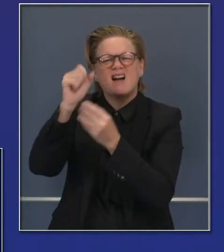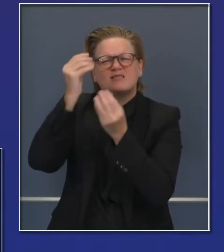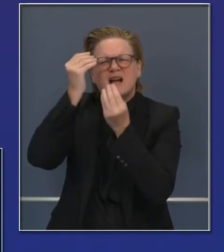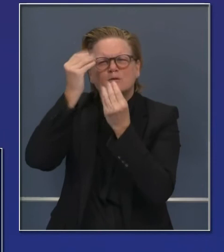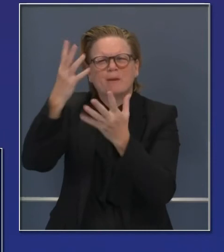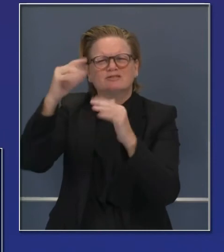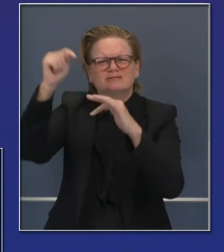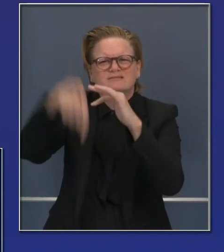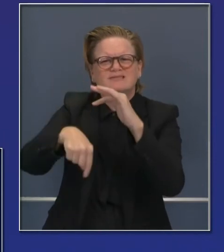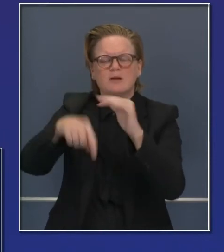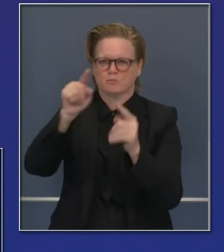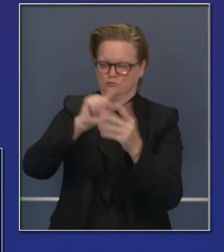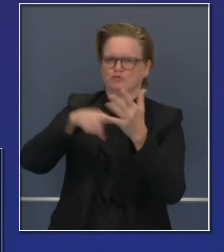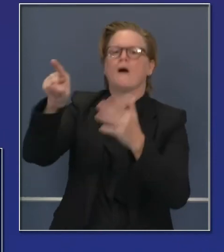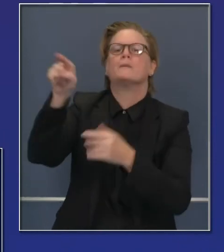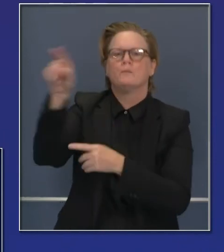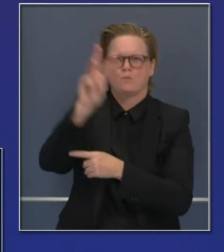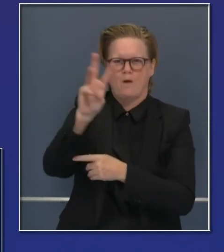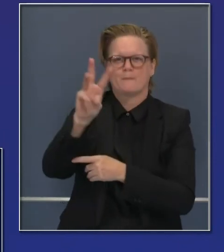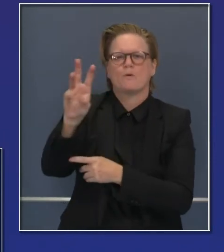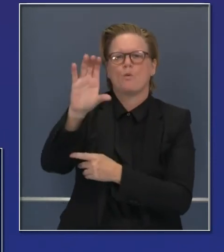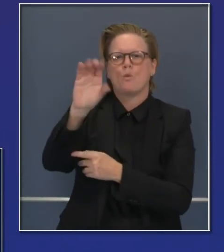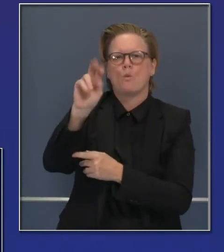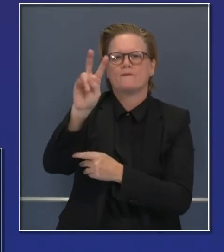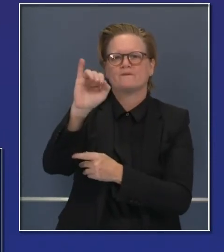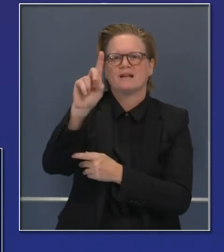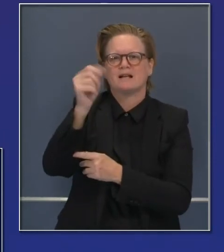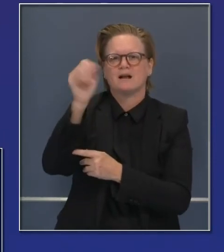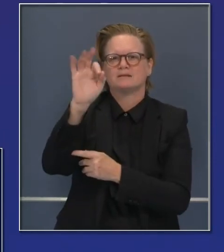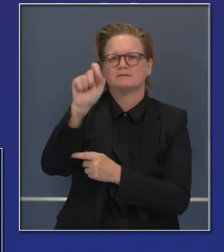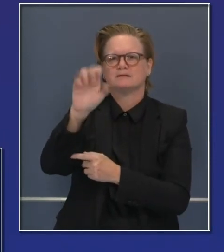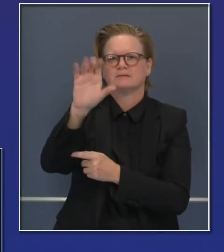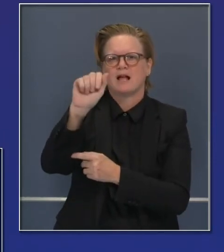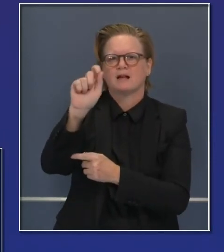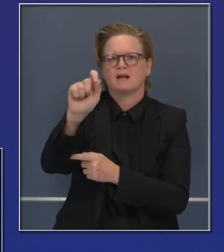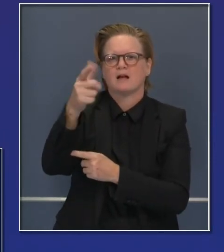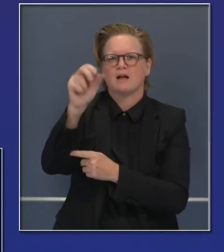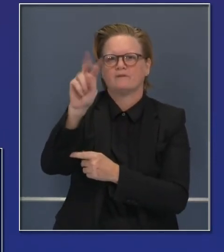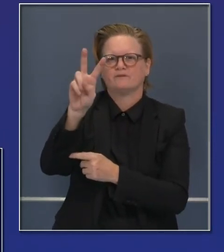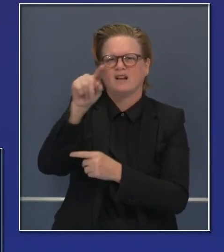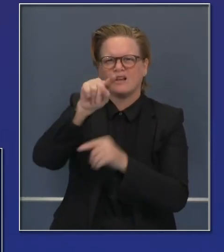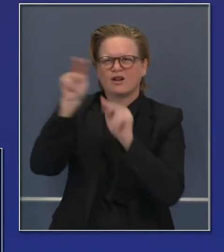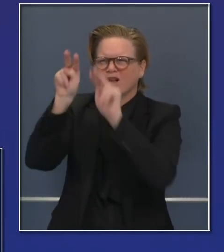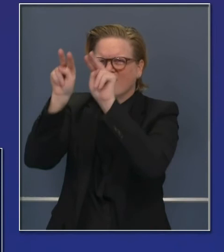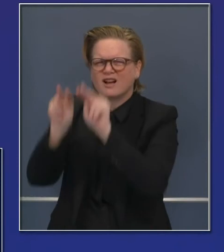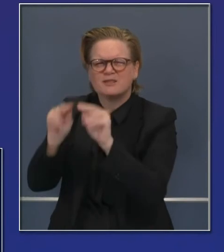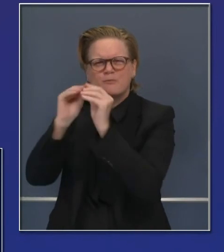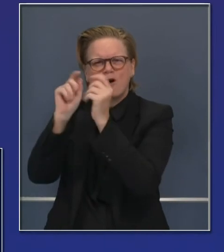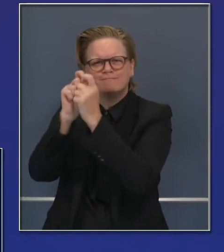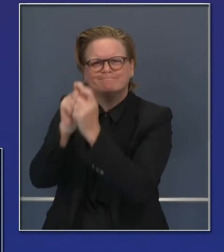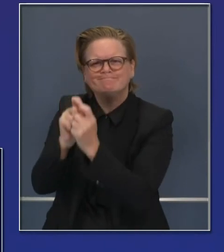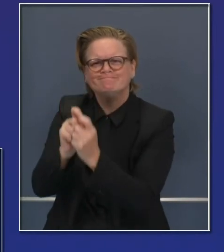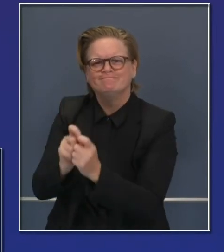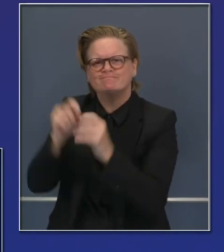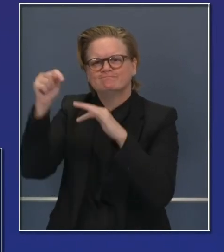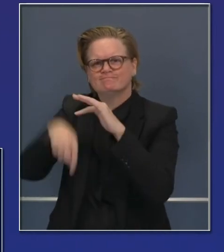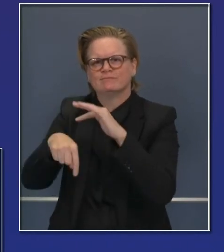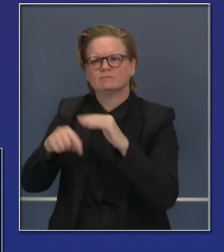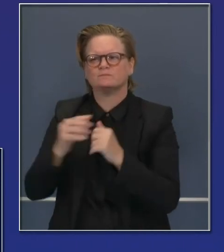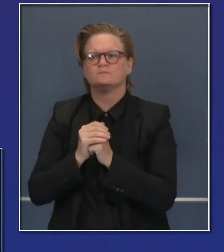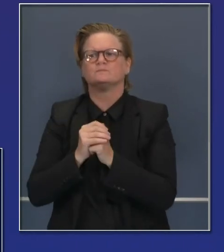covid19.ca.gov. As it relates to the hospitality industry, particularly lodging and hotels, the restrictions are for just